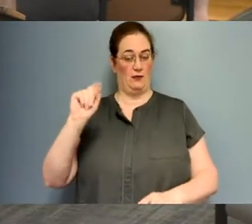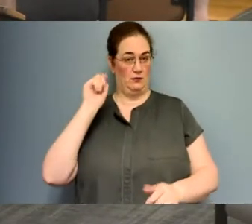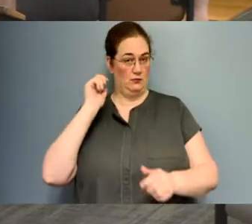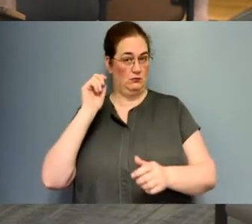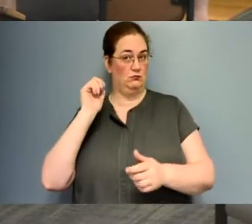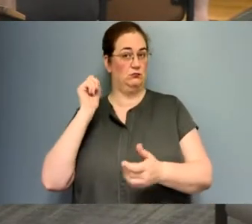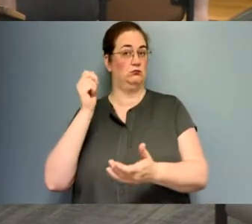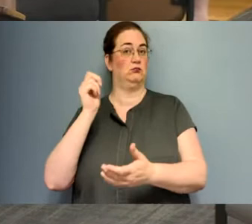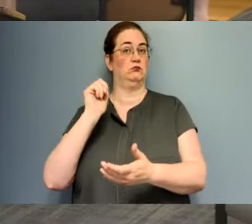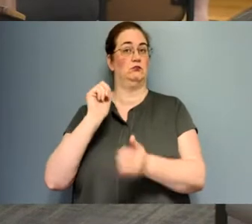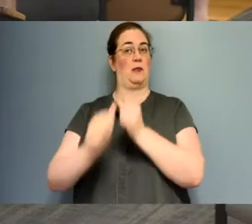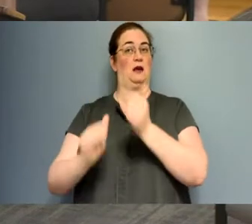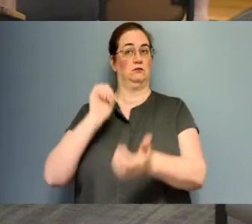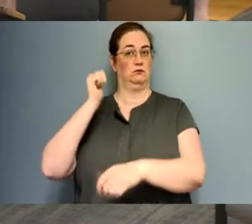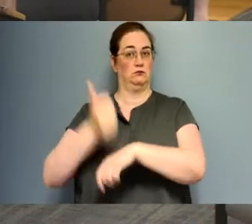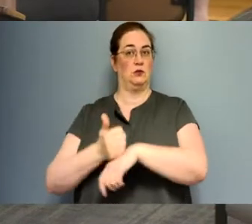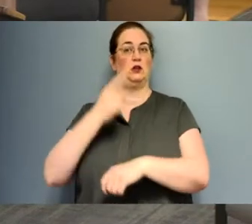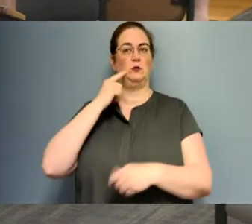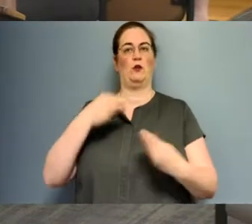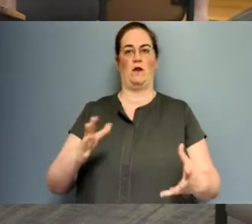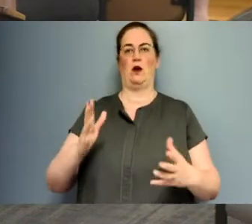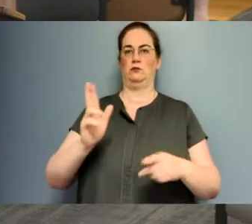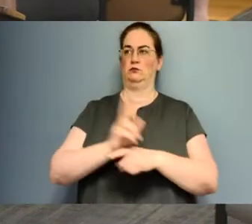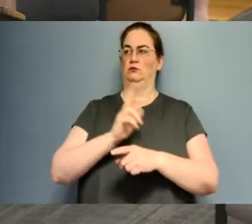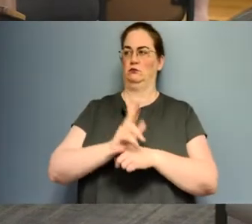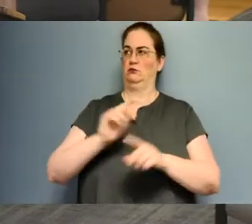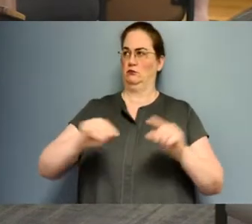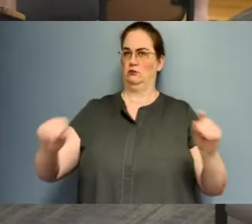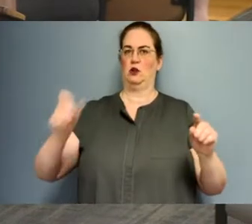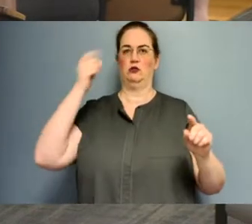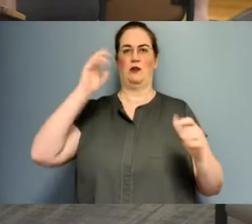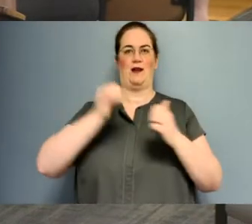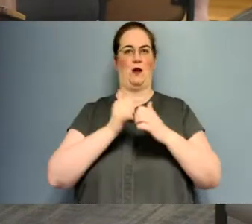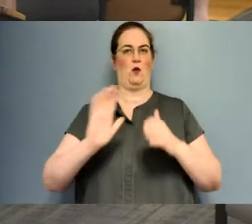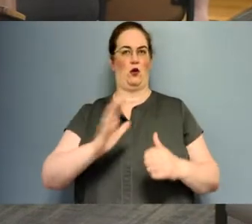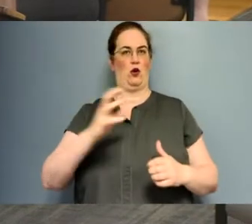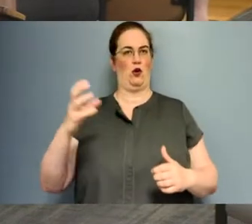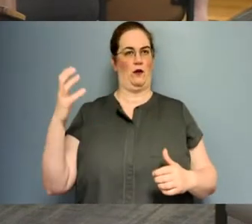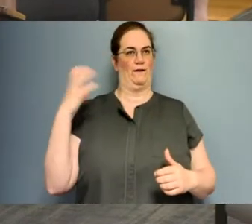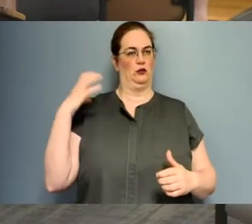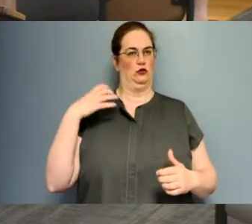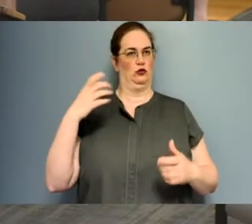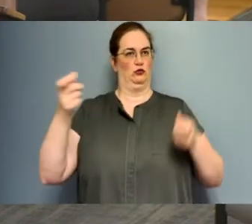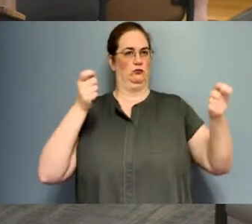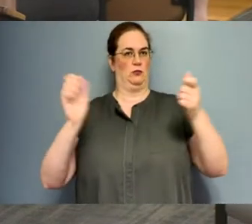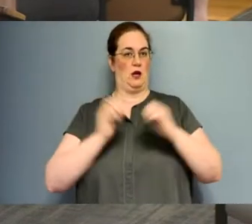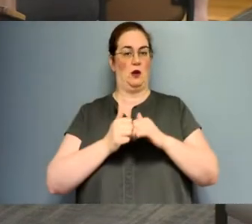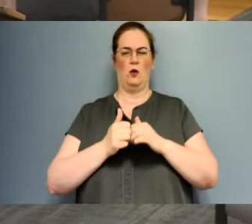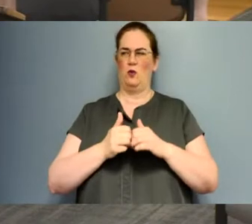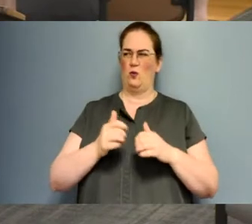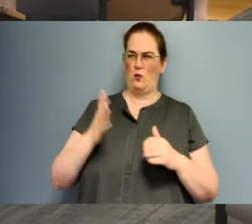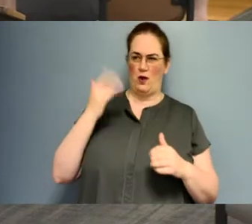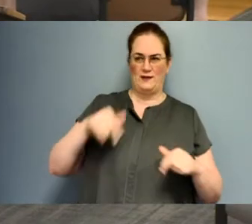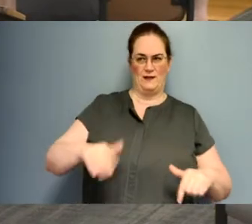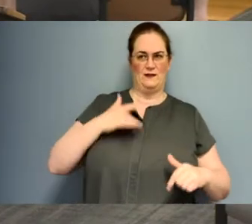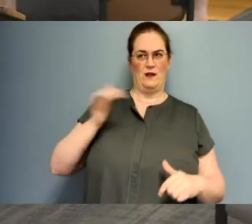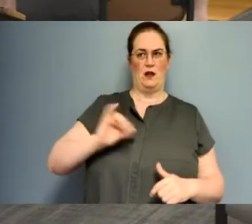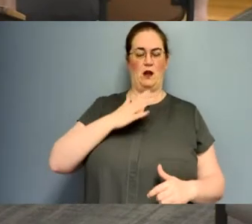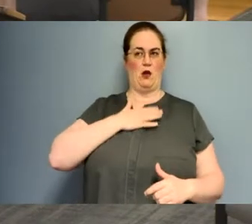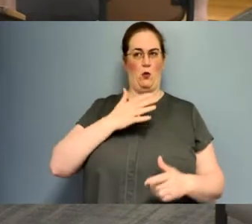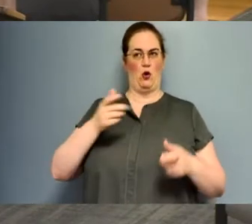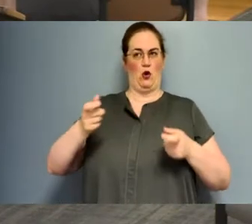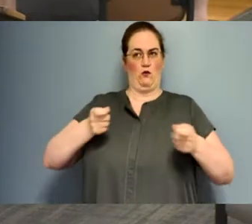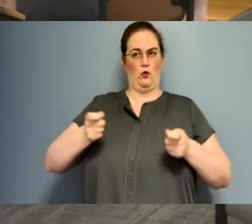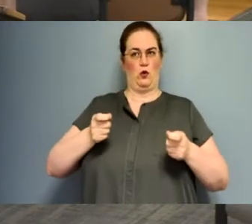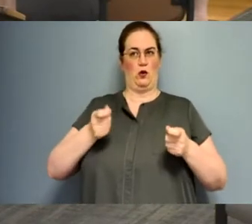way for citizens to know how our officials are governing. Why does it feel like we are being ruled and are under